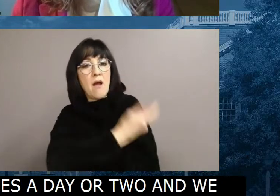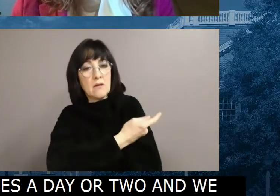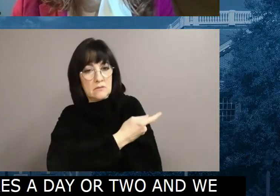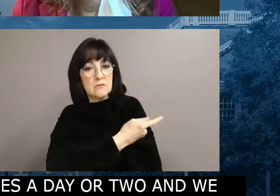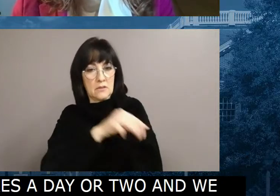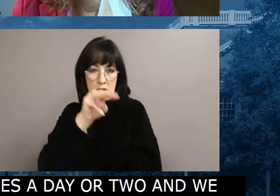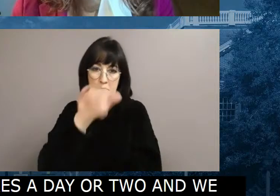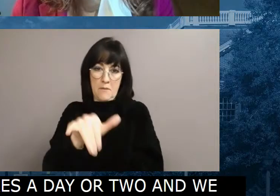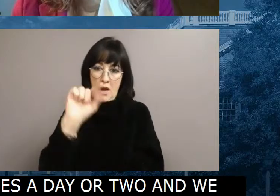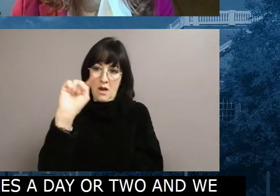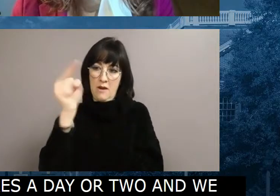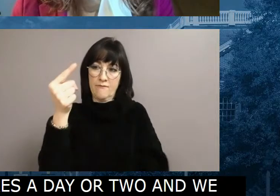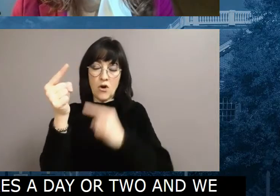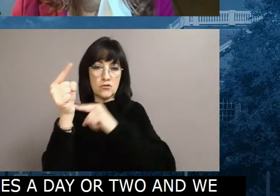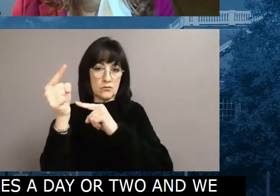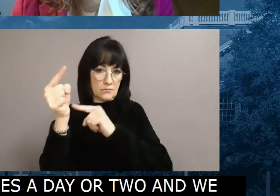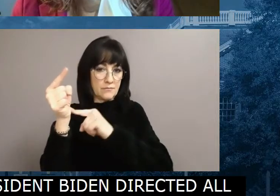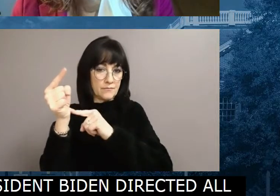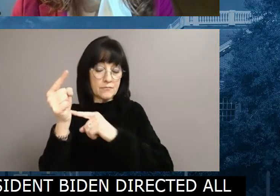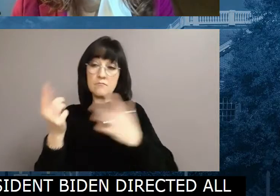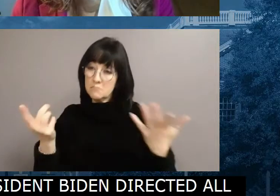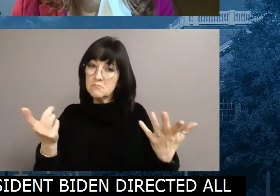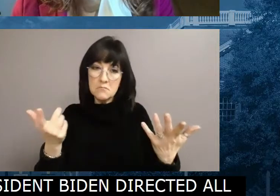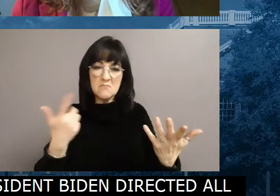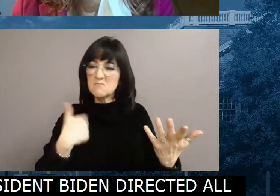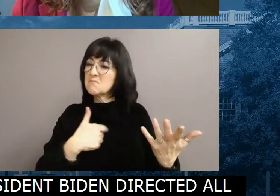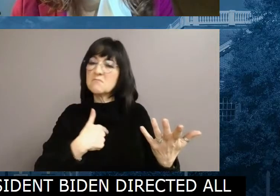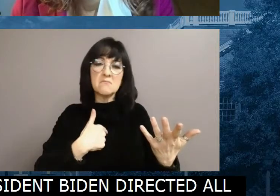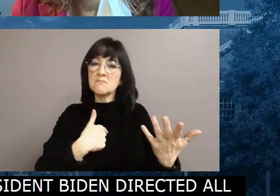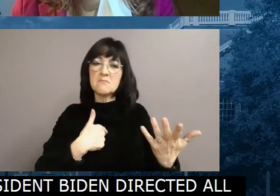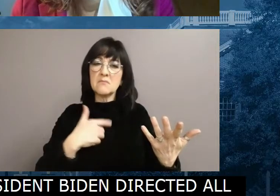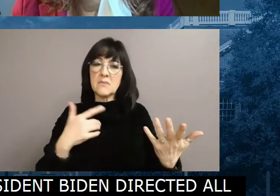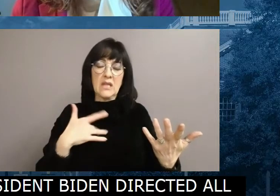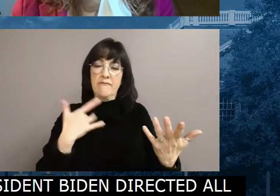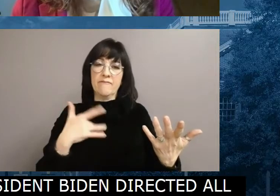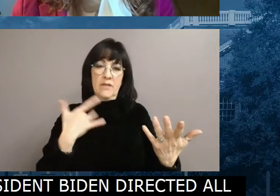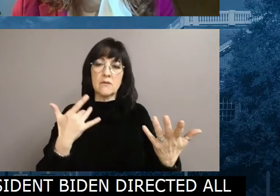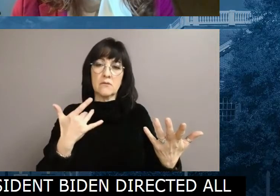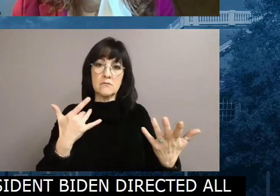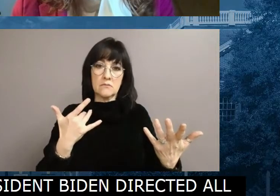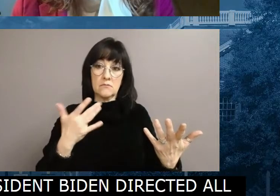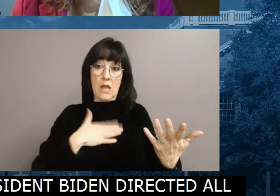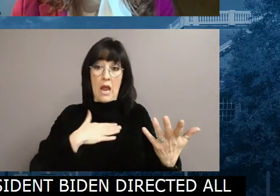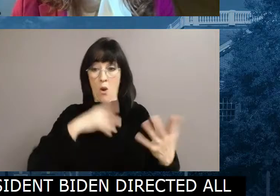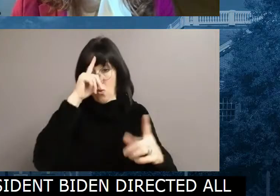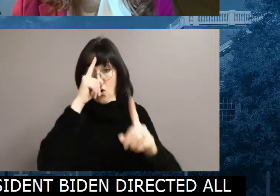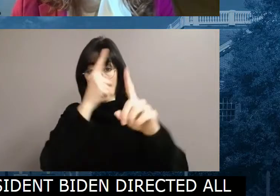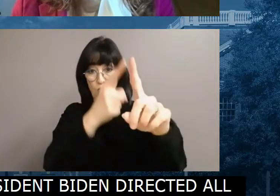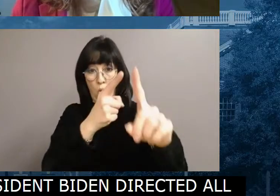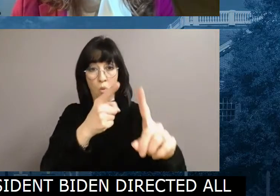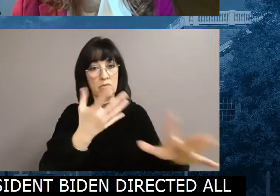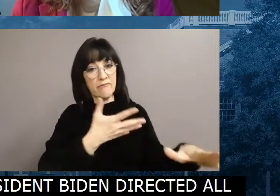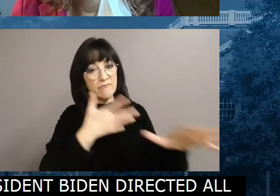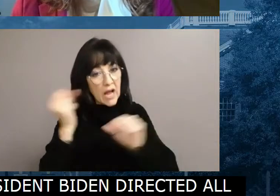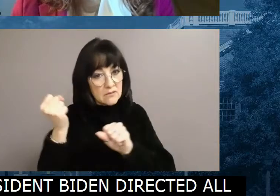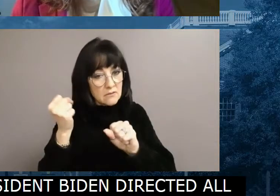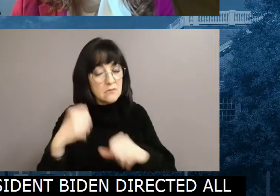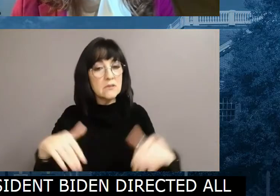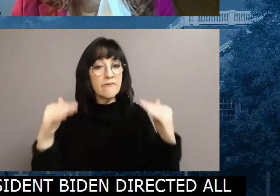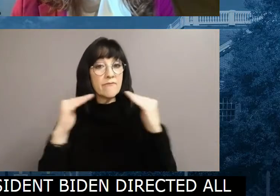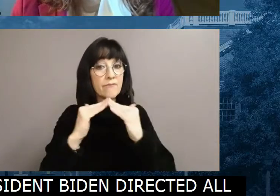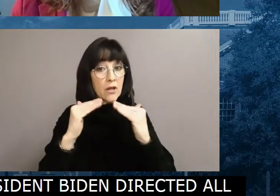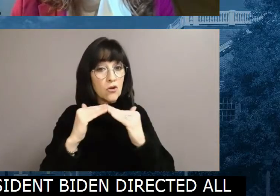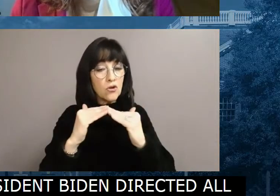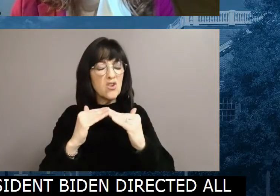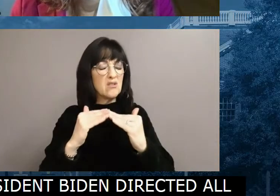goals of fast and fair, we just felt like we needed to open it up and open it up in such a way that we still